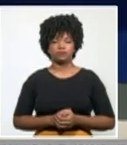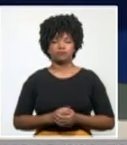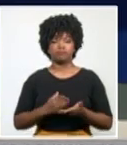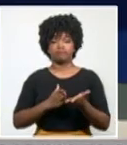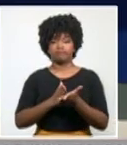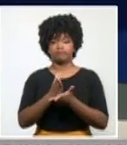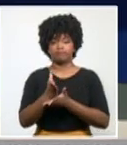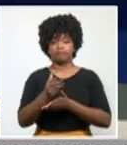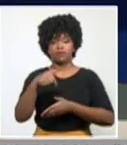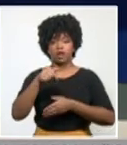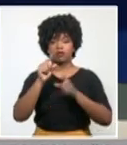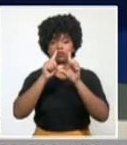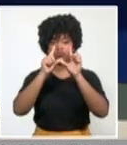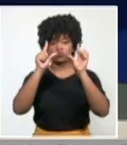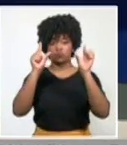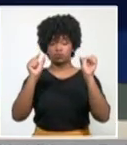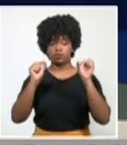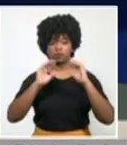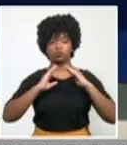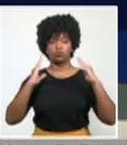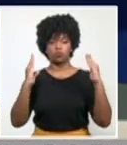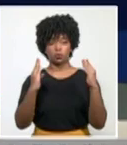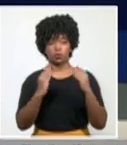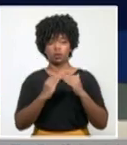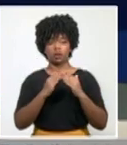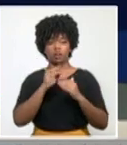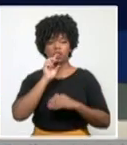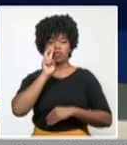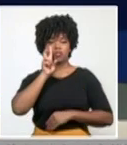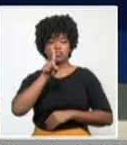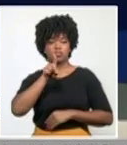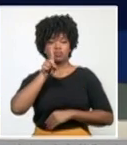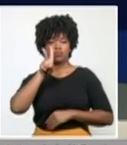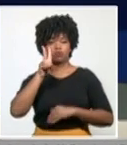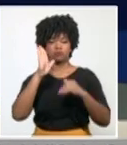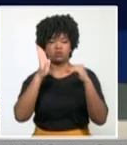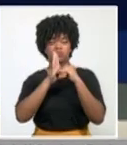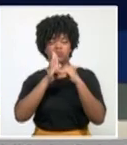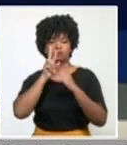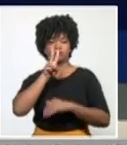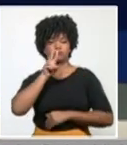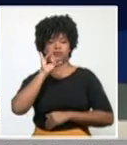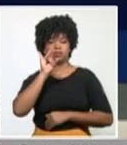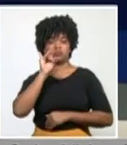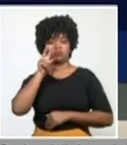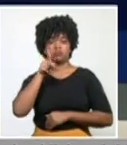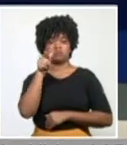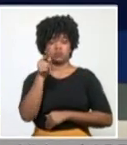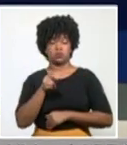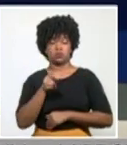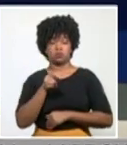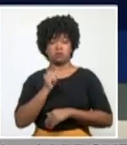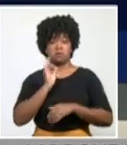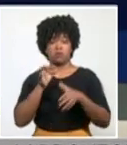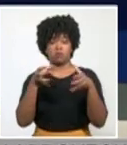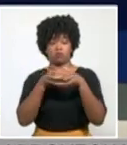A total of 12,272 people remain in Cuba, of